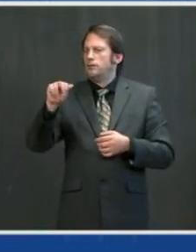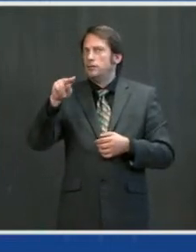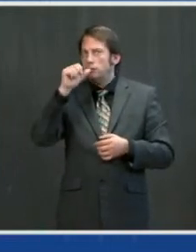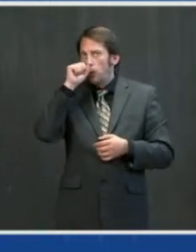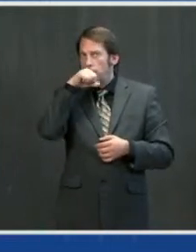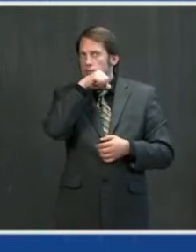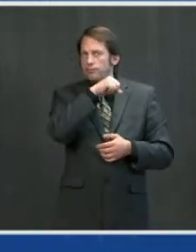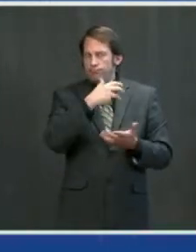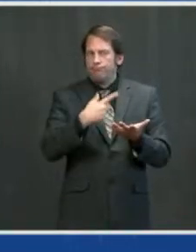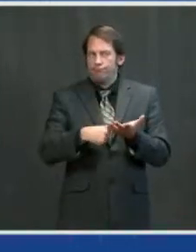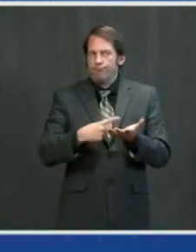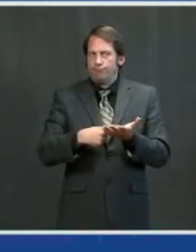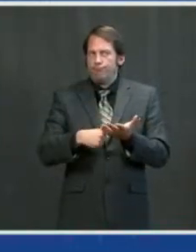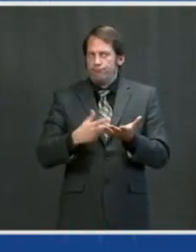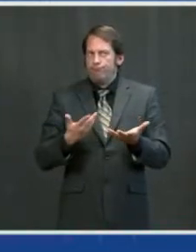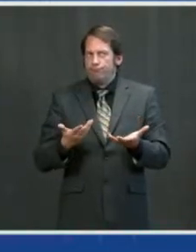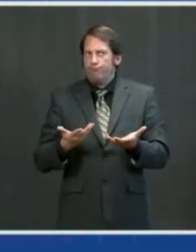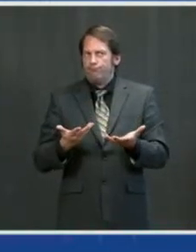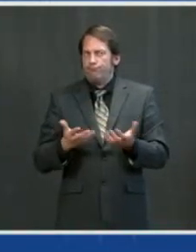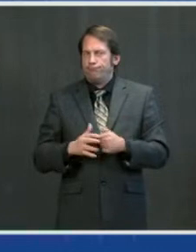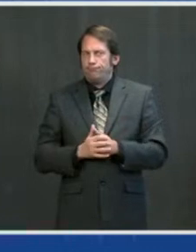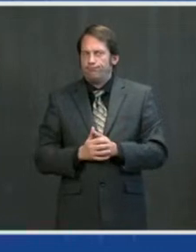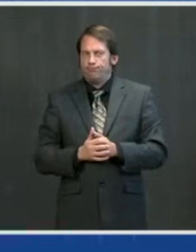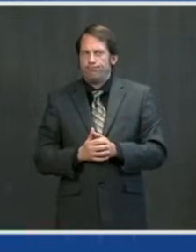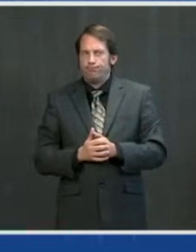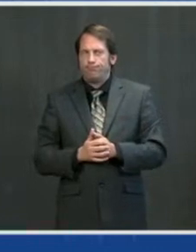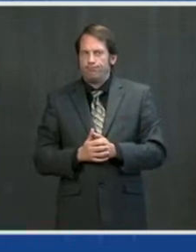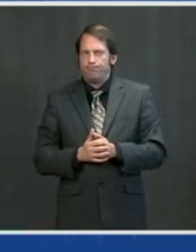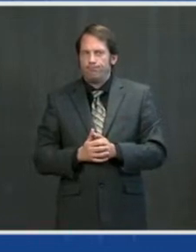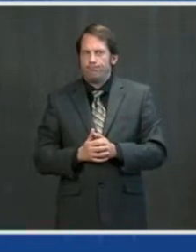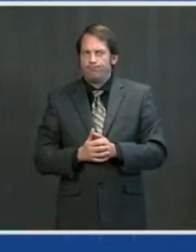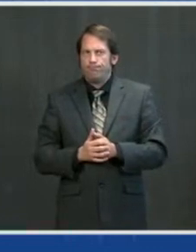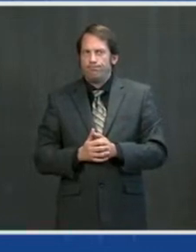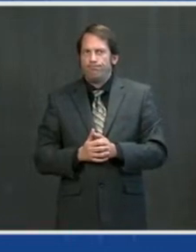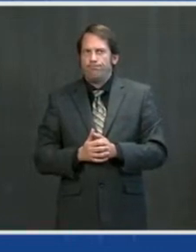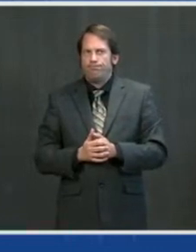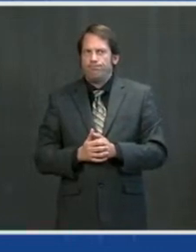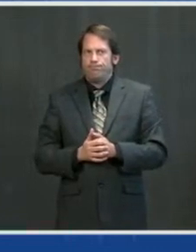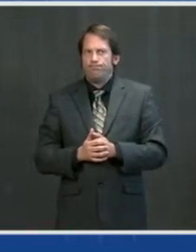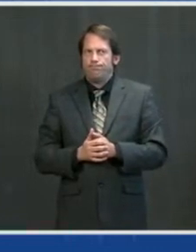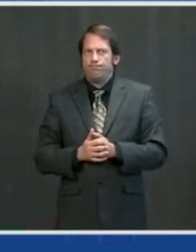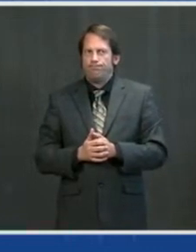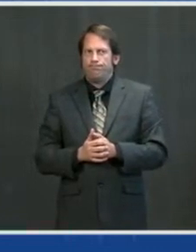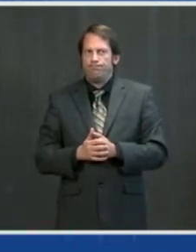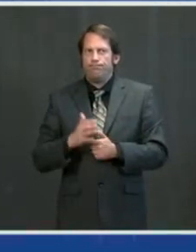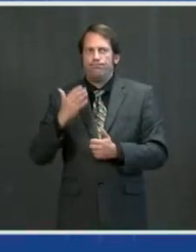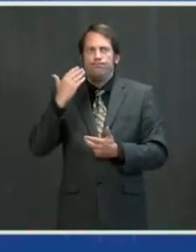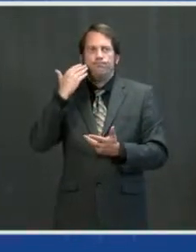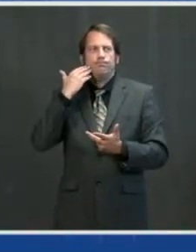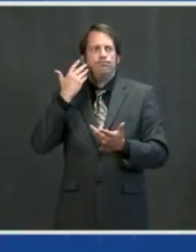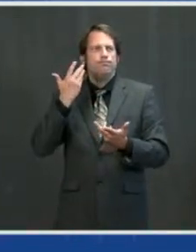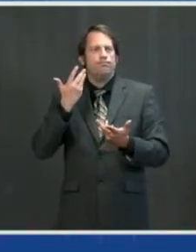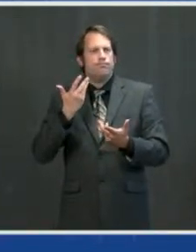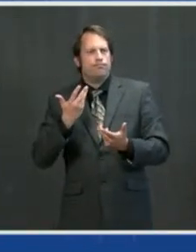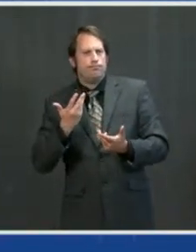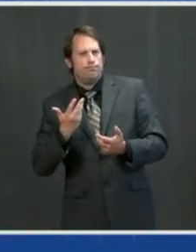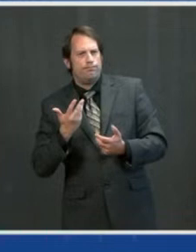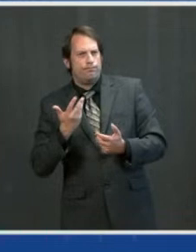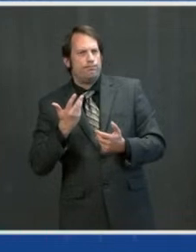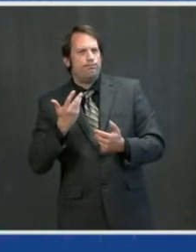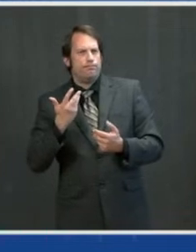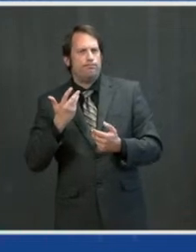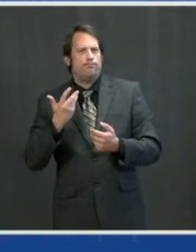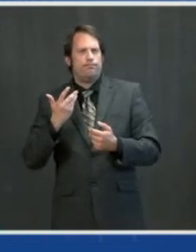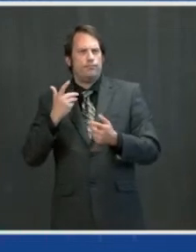mentioning details since it pertains to diplomatic exchanges, but there is already